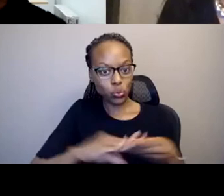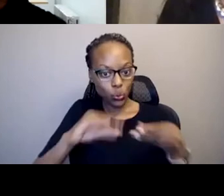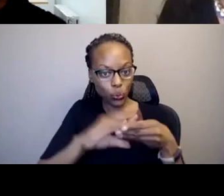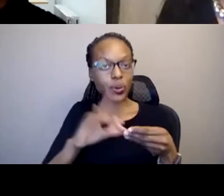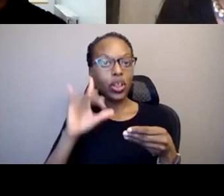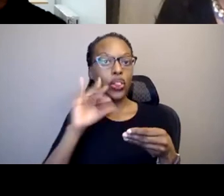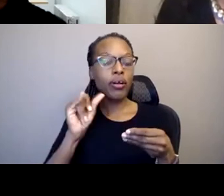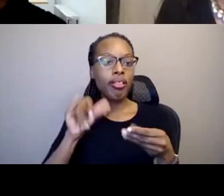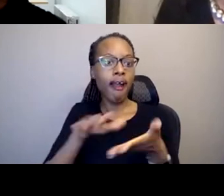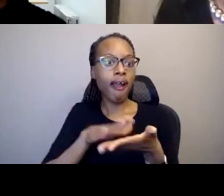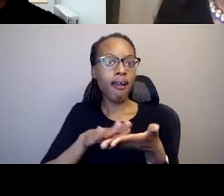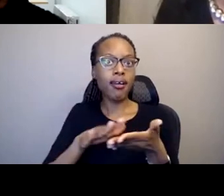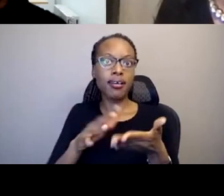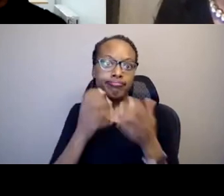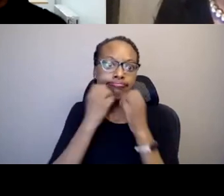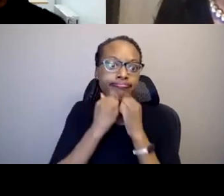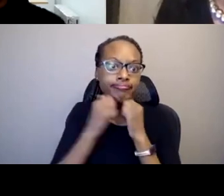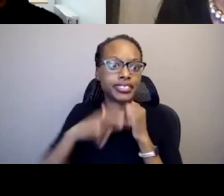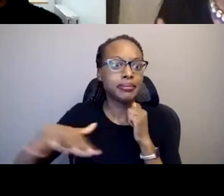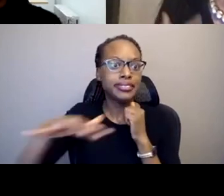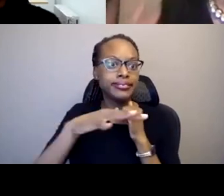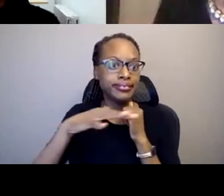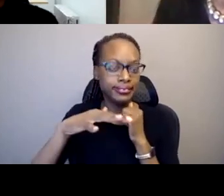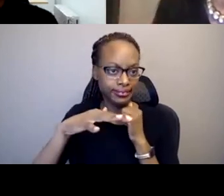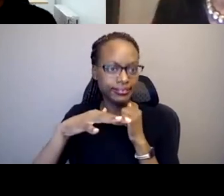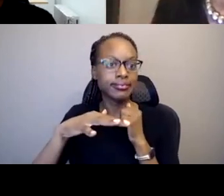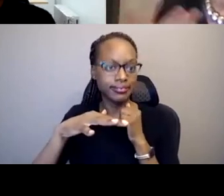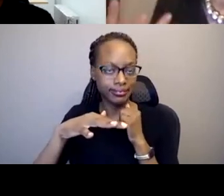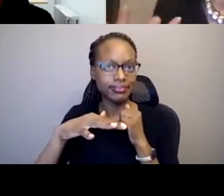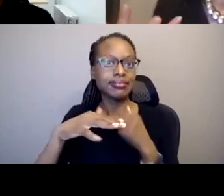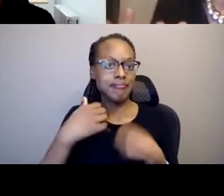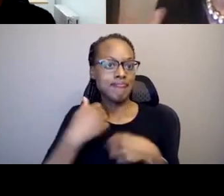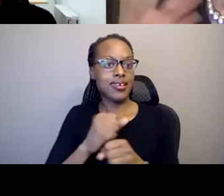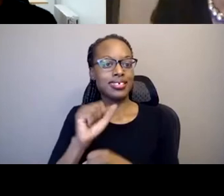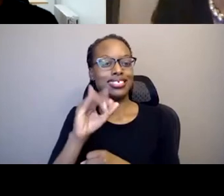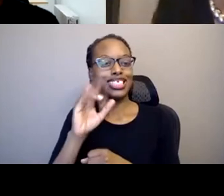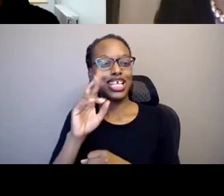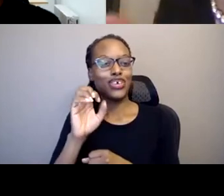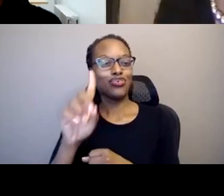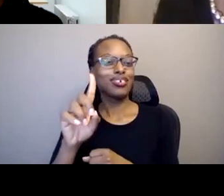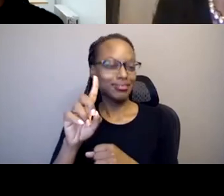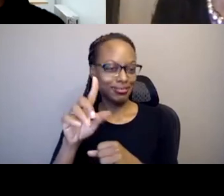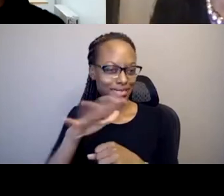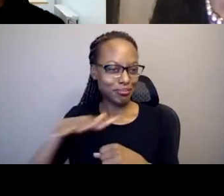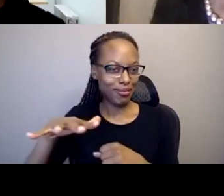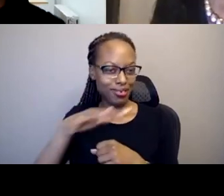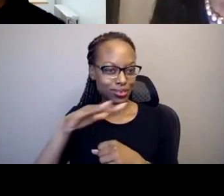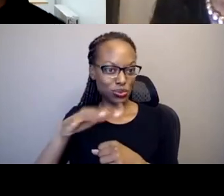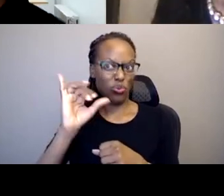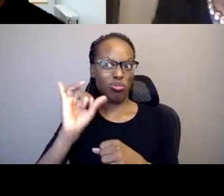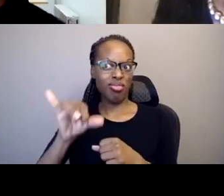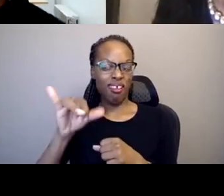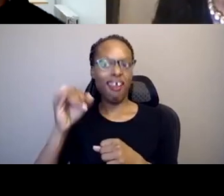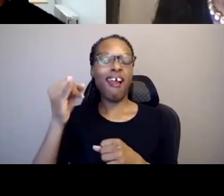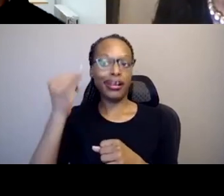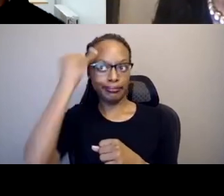beautiful idea in these times. And so that's the spirit with which I'd like to invite our panelists to introduce themselves